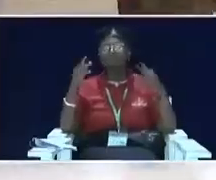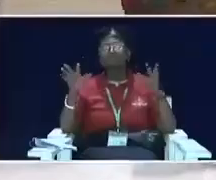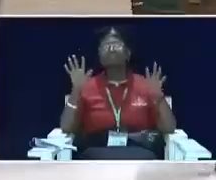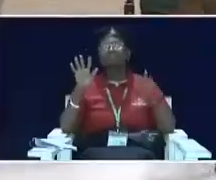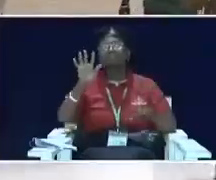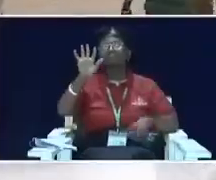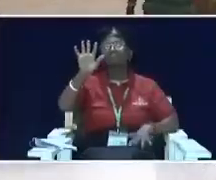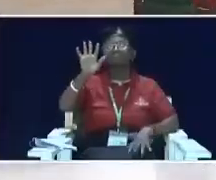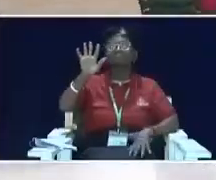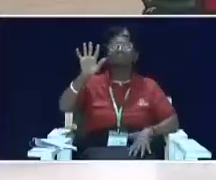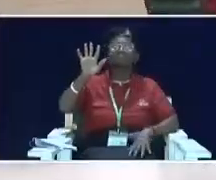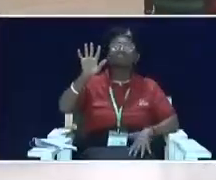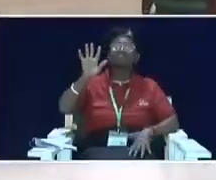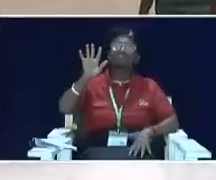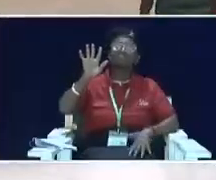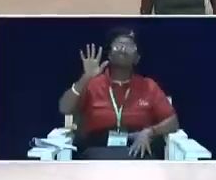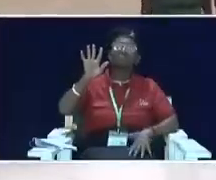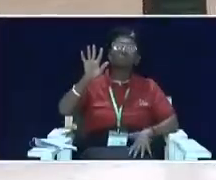Five.